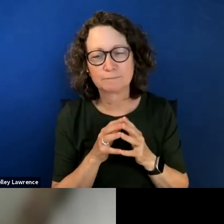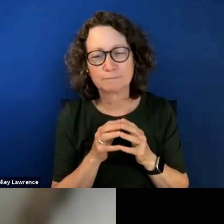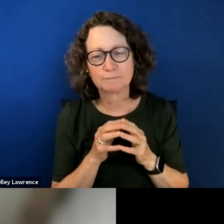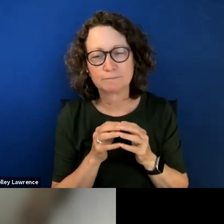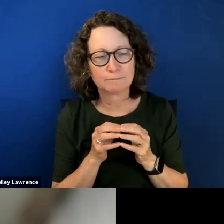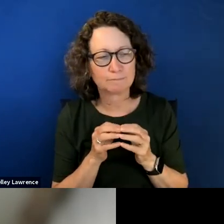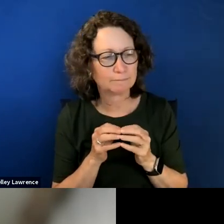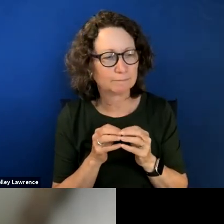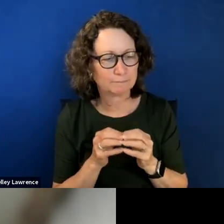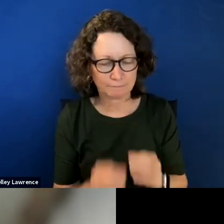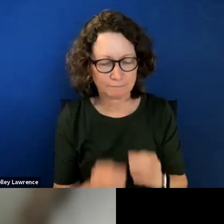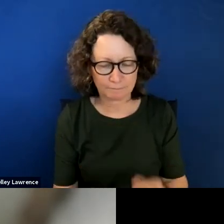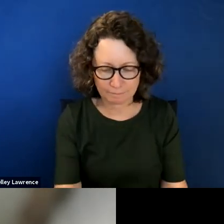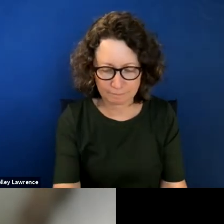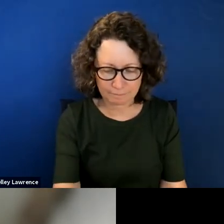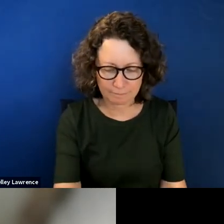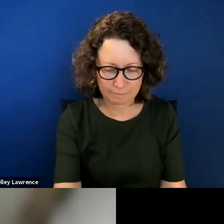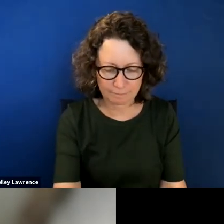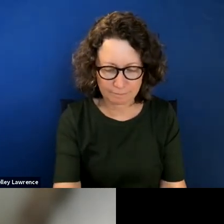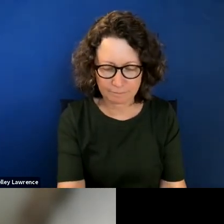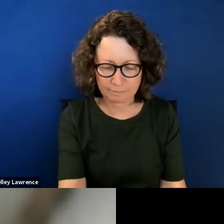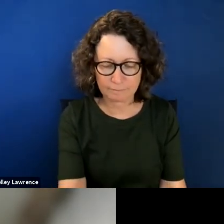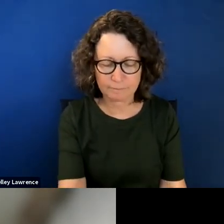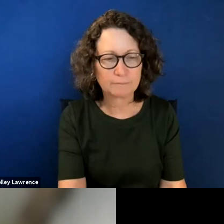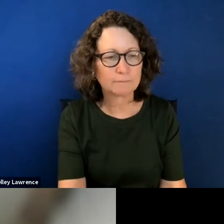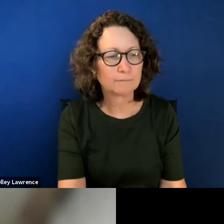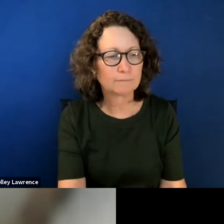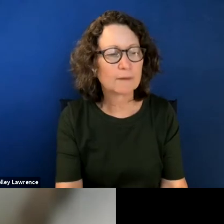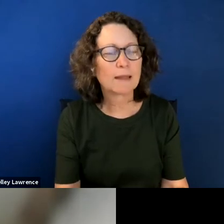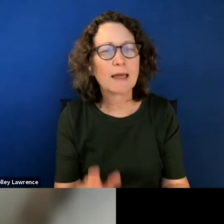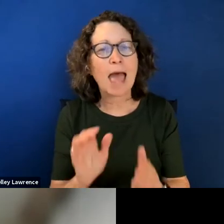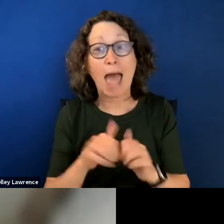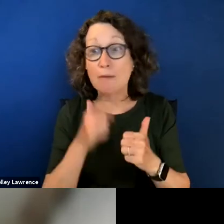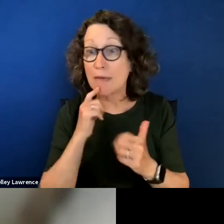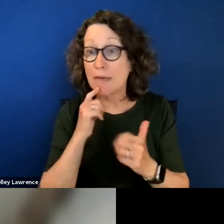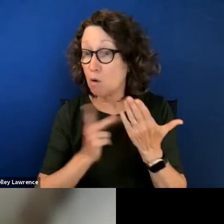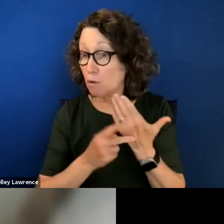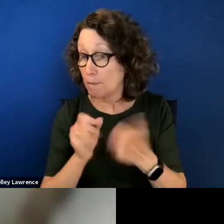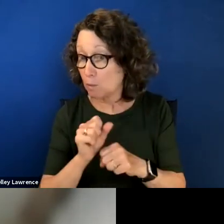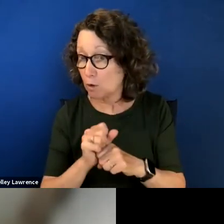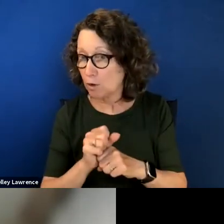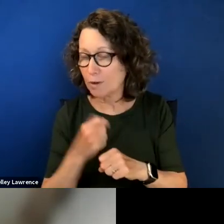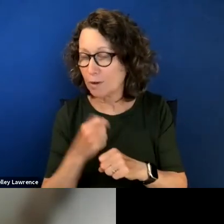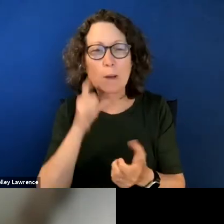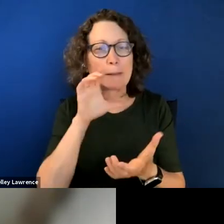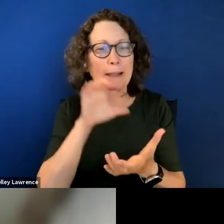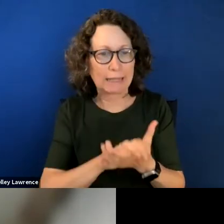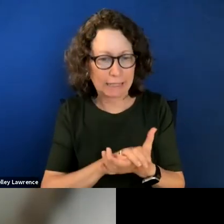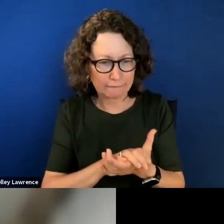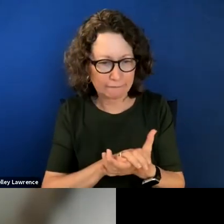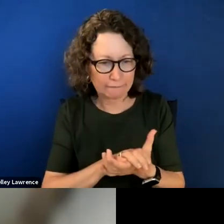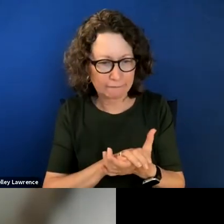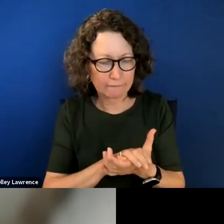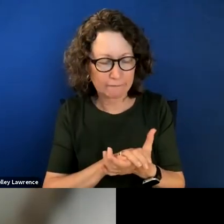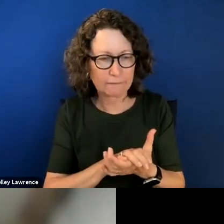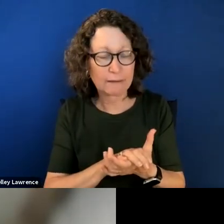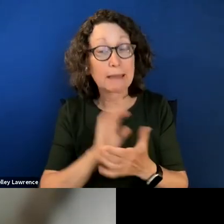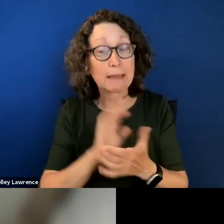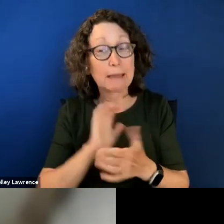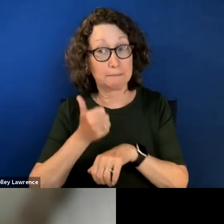So let me tell you how that program is going to work. It's our belief that based